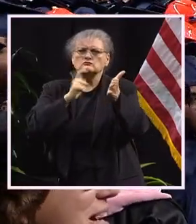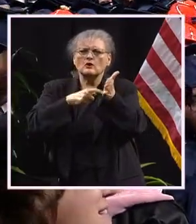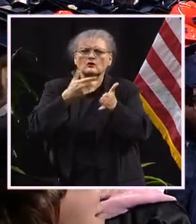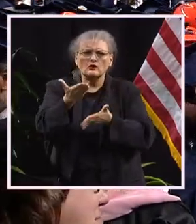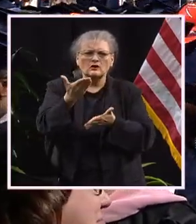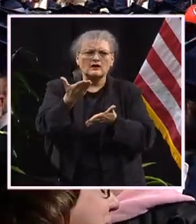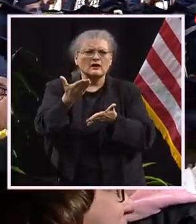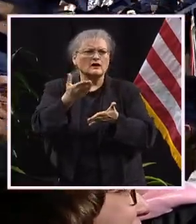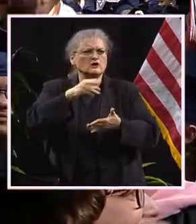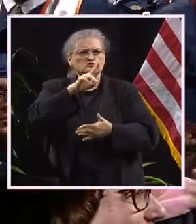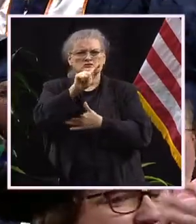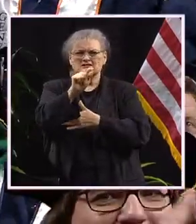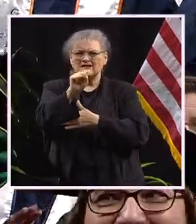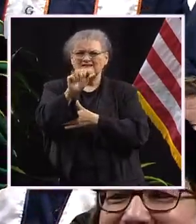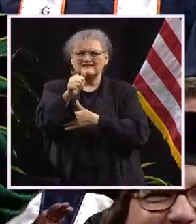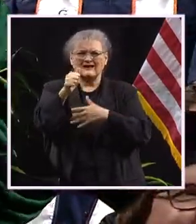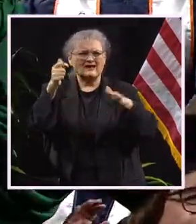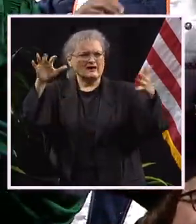is UTSA.